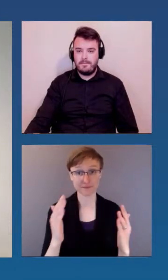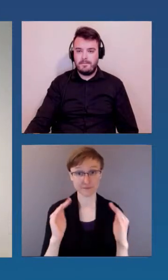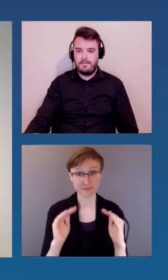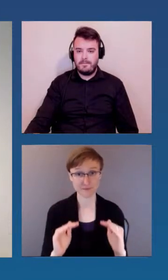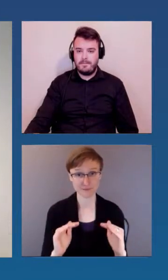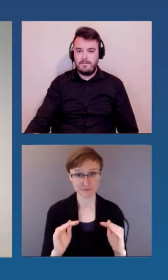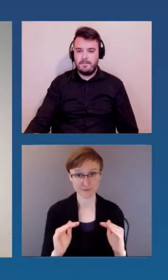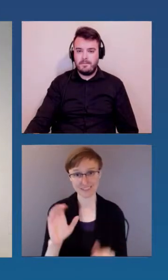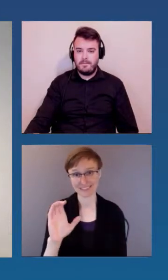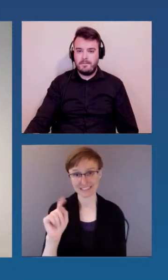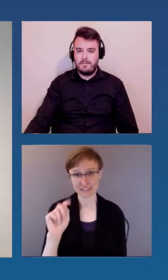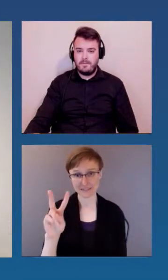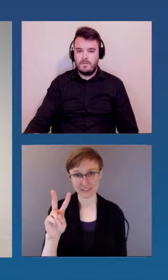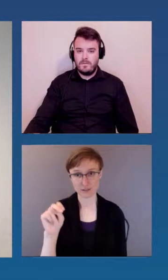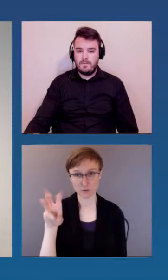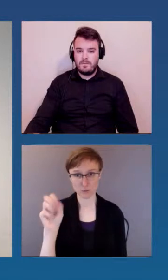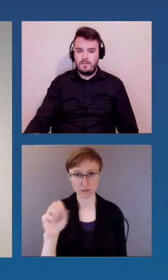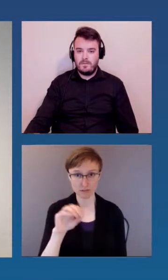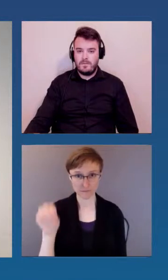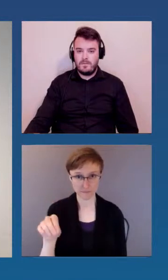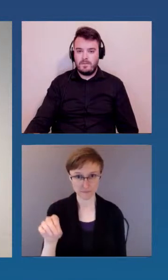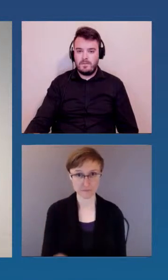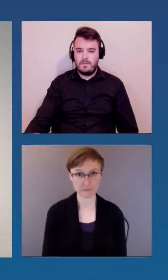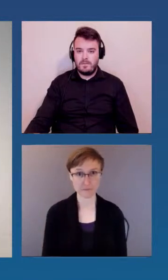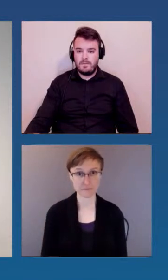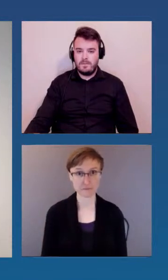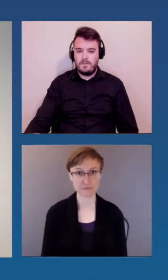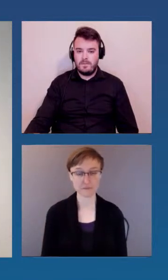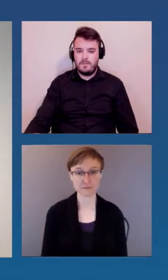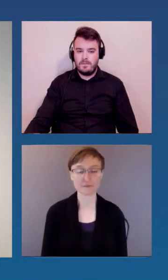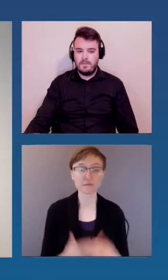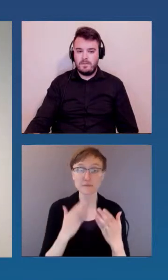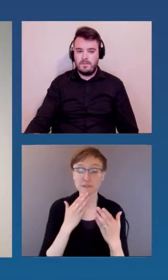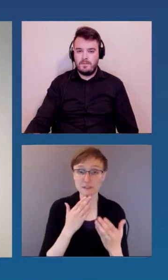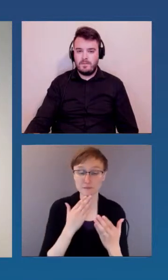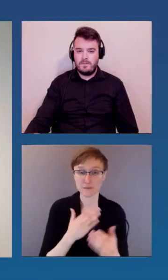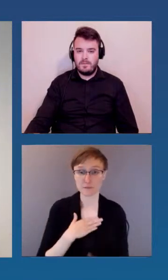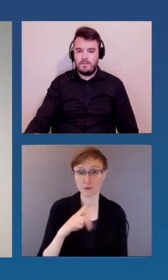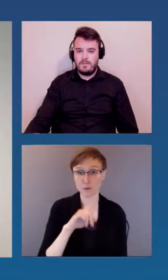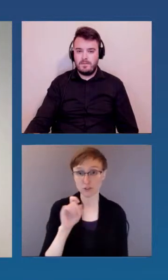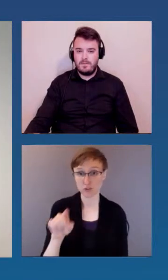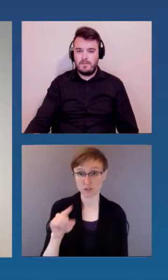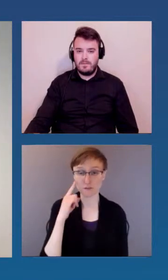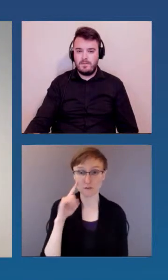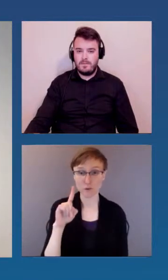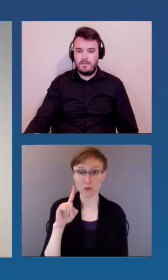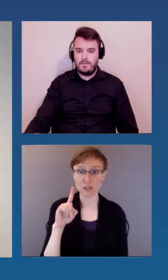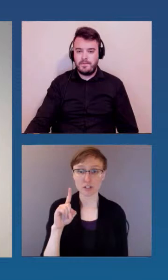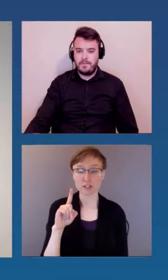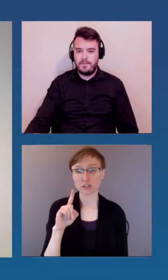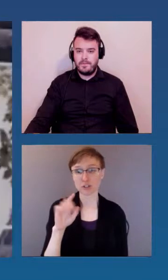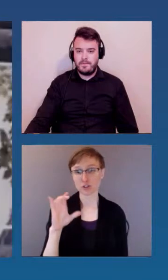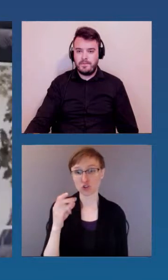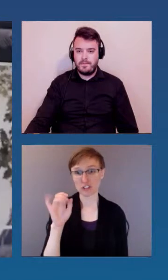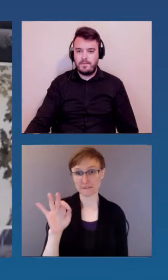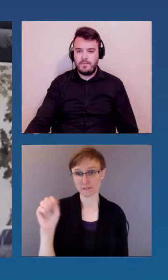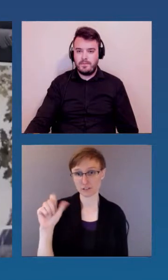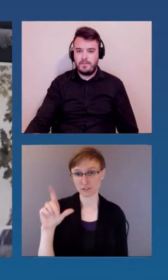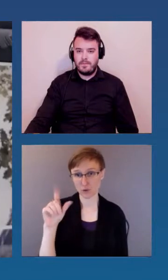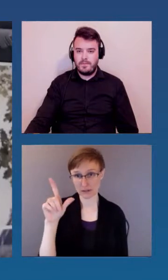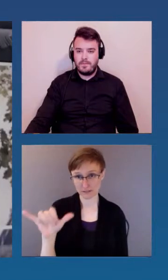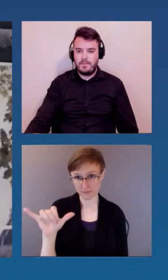we thought it was 2 meters, but it sort of shrunk. So that COVID app's at canada.ca, and that will also be useful.